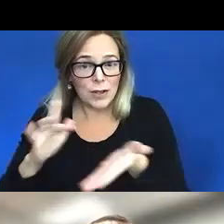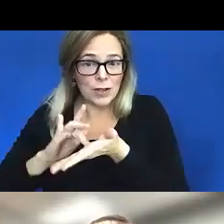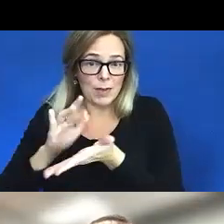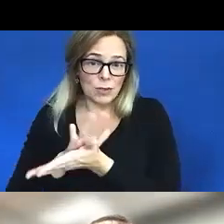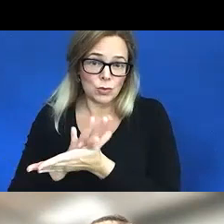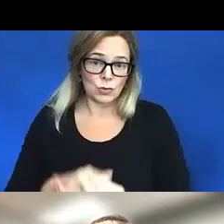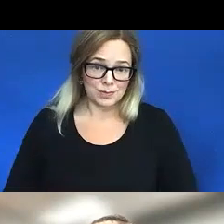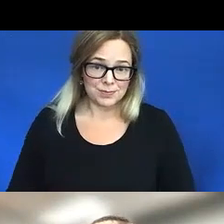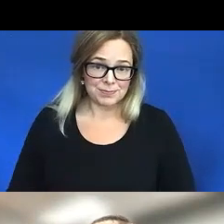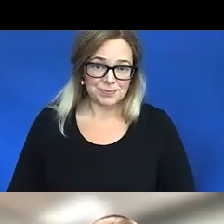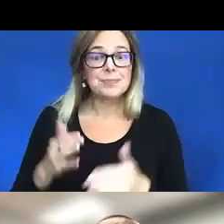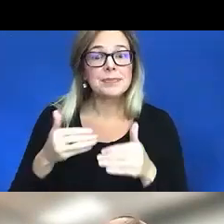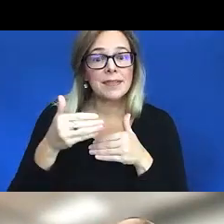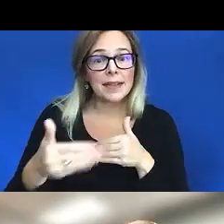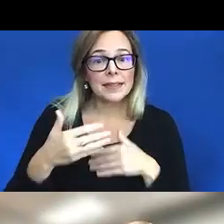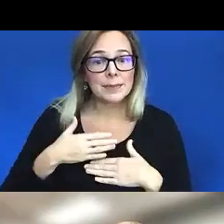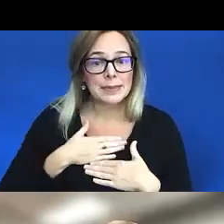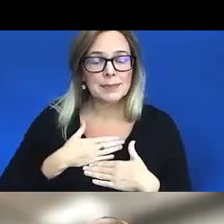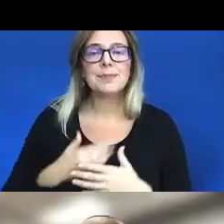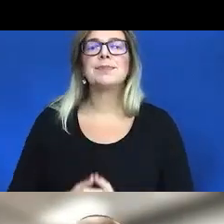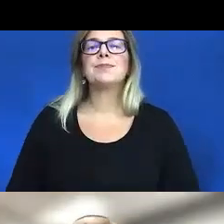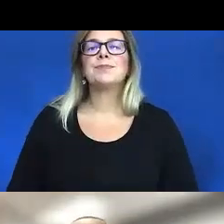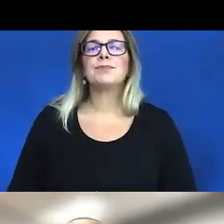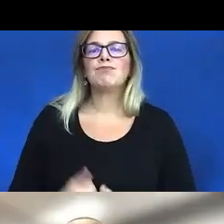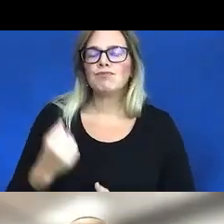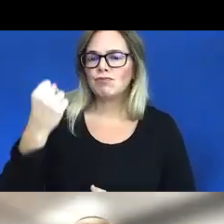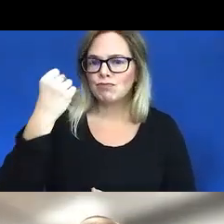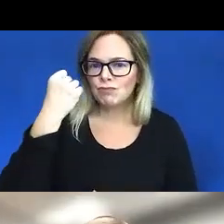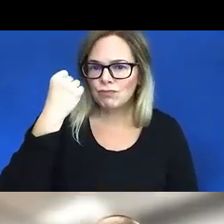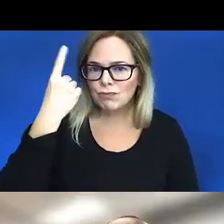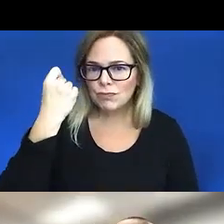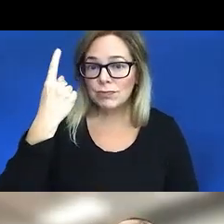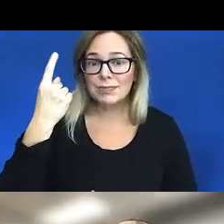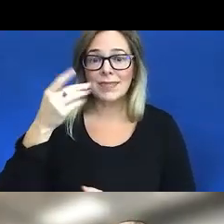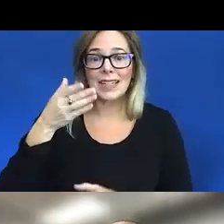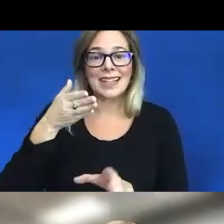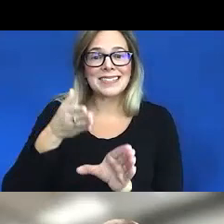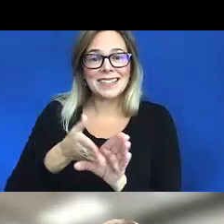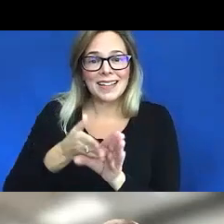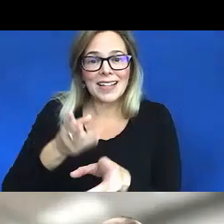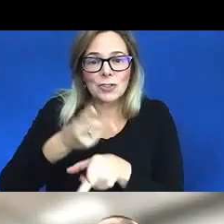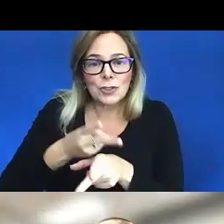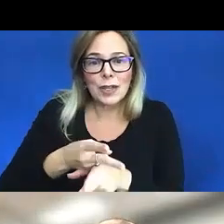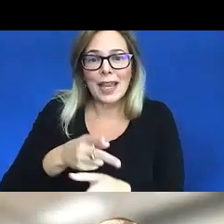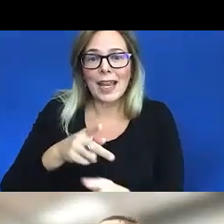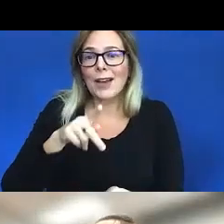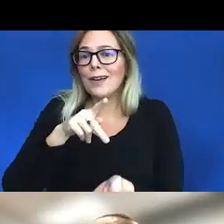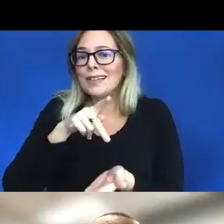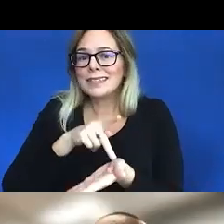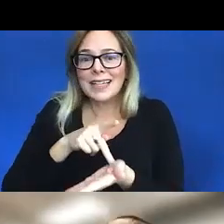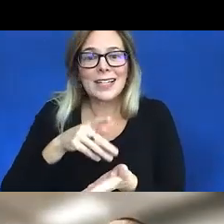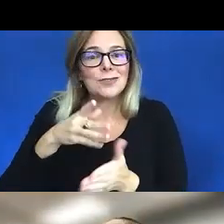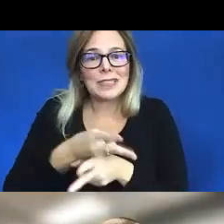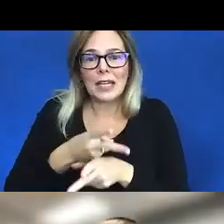please. In that, as stated, the psychological care and psychiatric services are at no cost. The